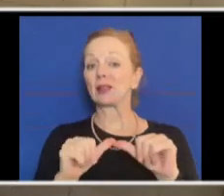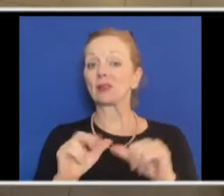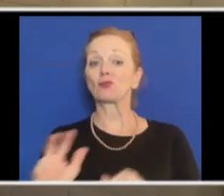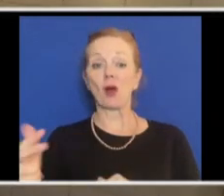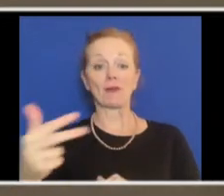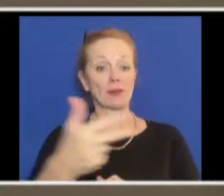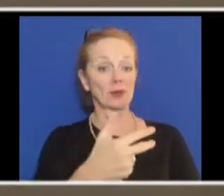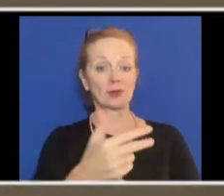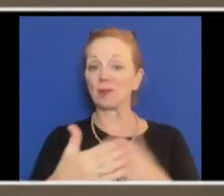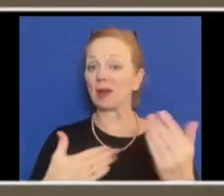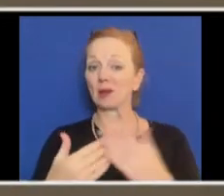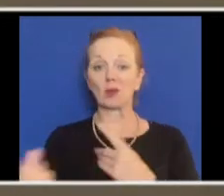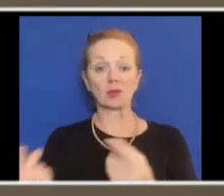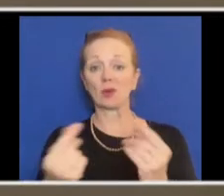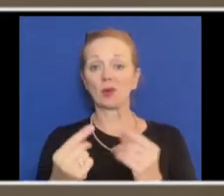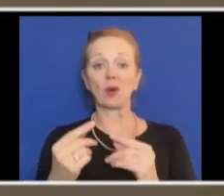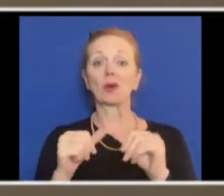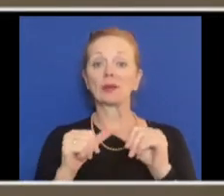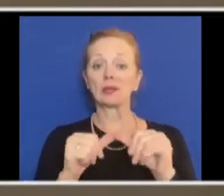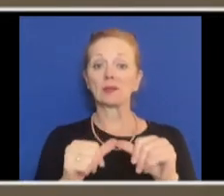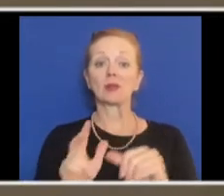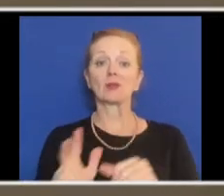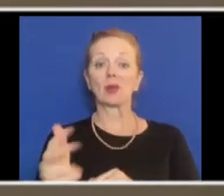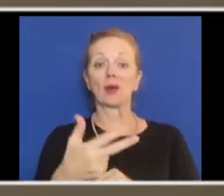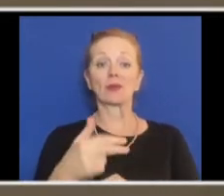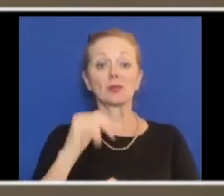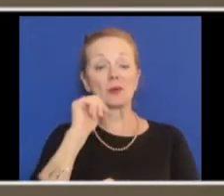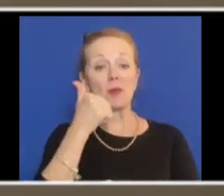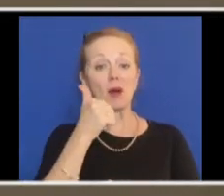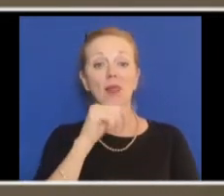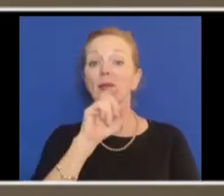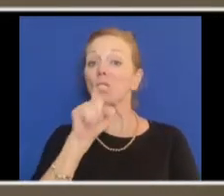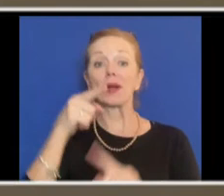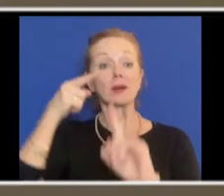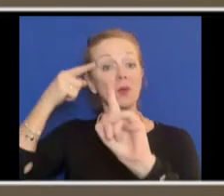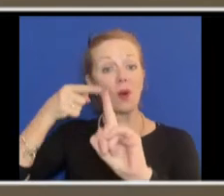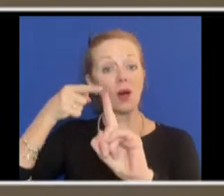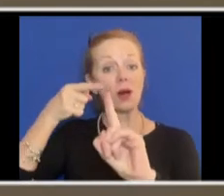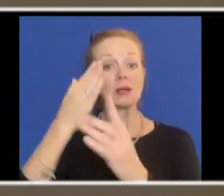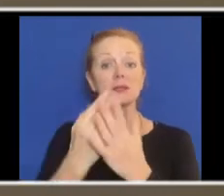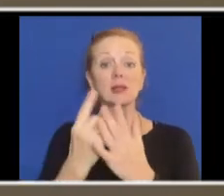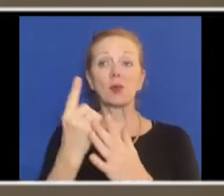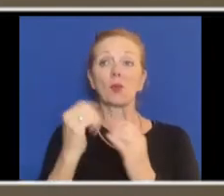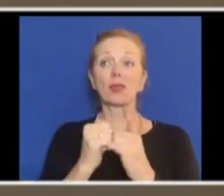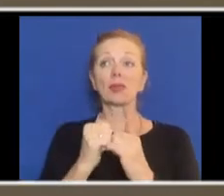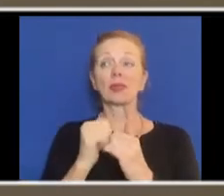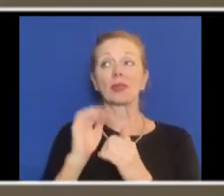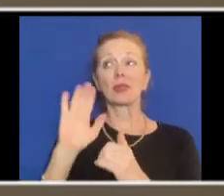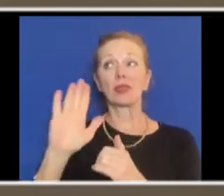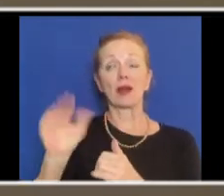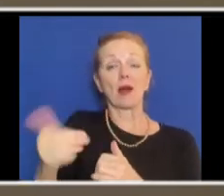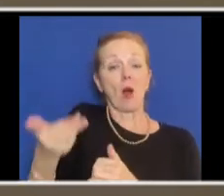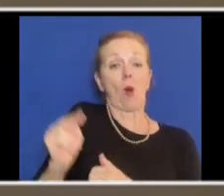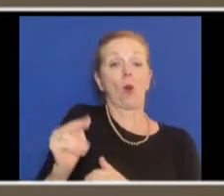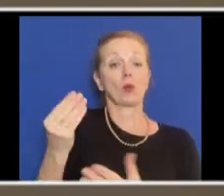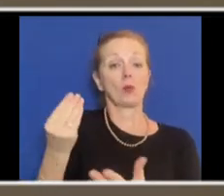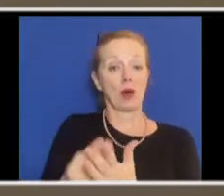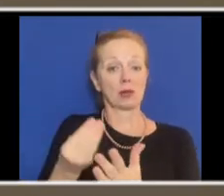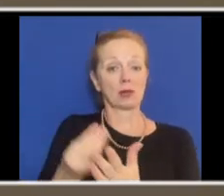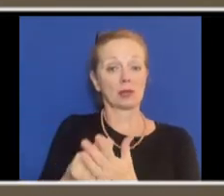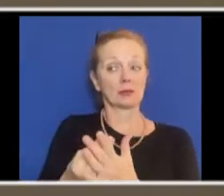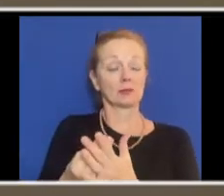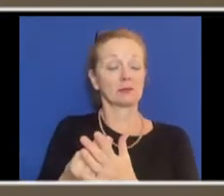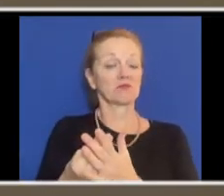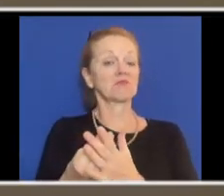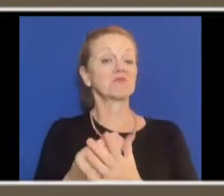around here it'll be a drive through tomorrow the question at hand is someone with their own dollars in the private sector has decided to come